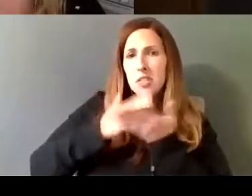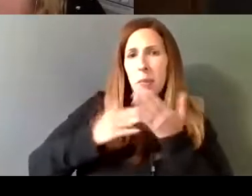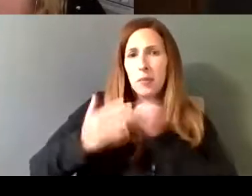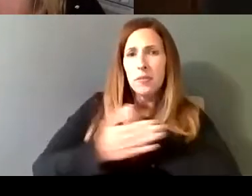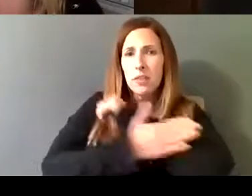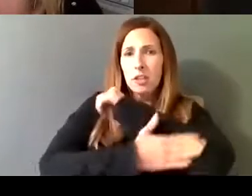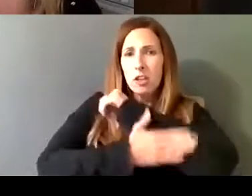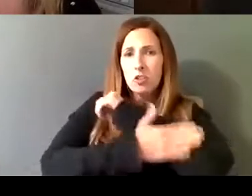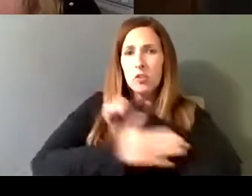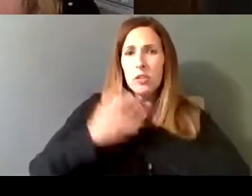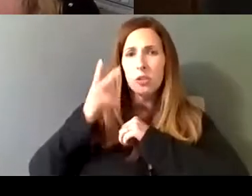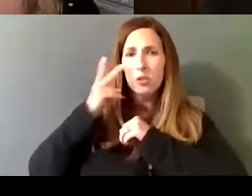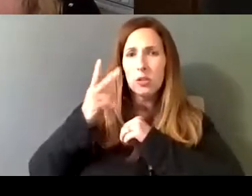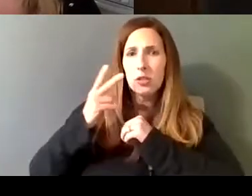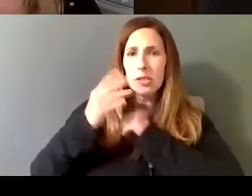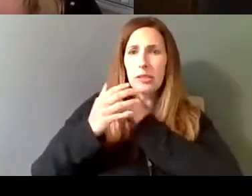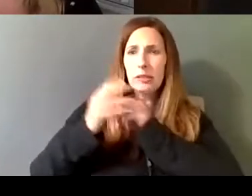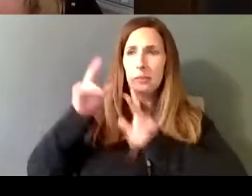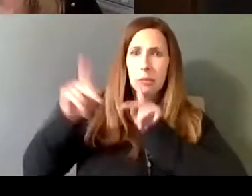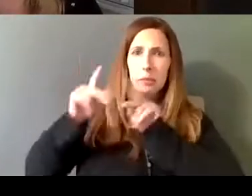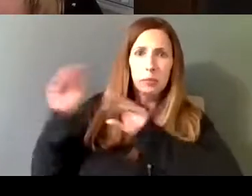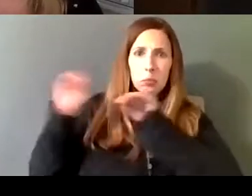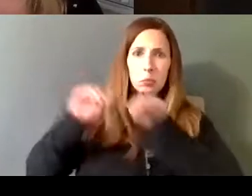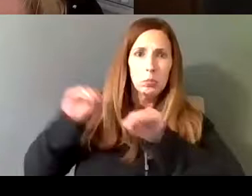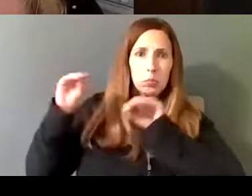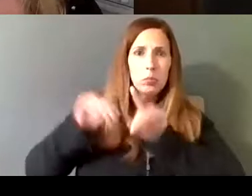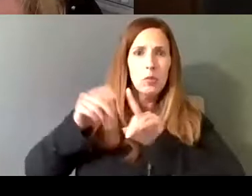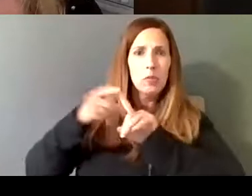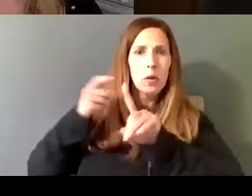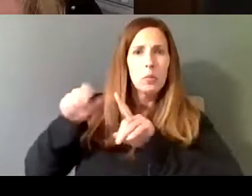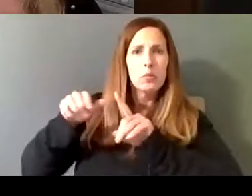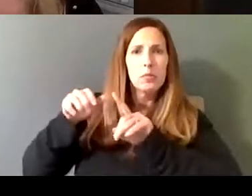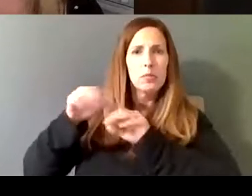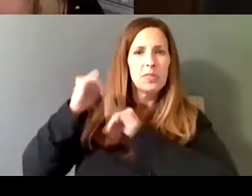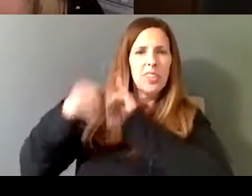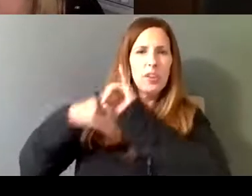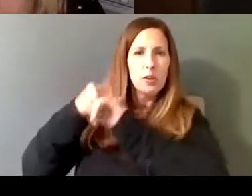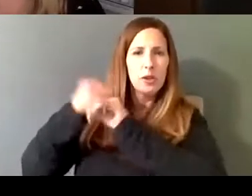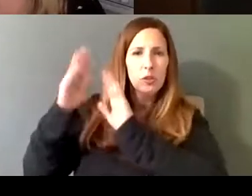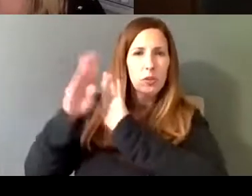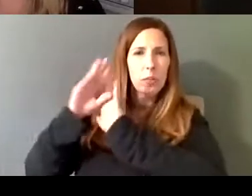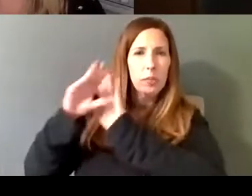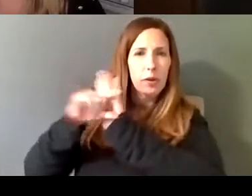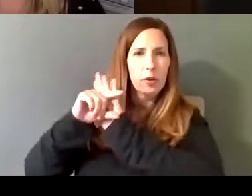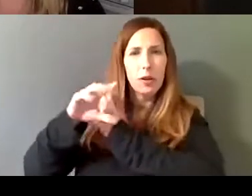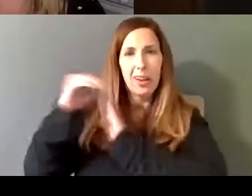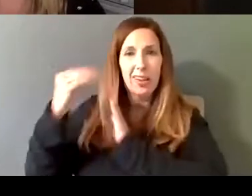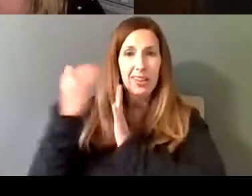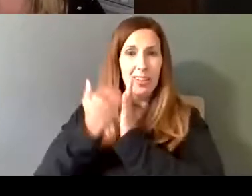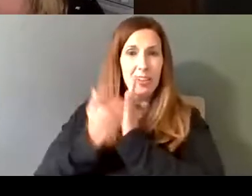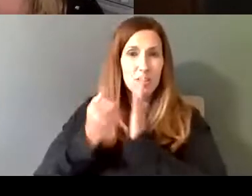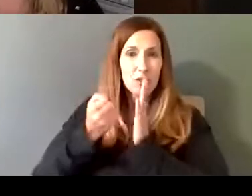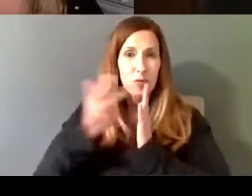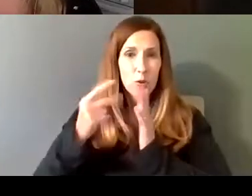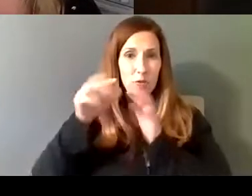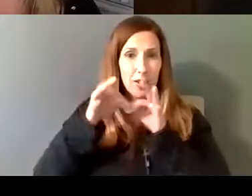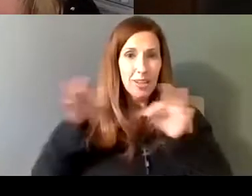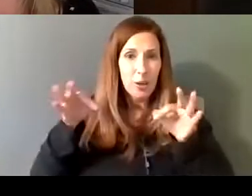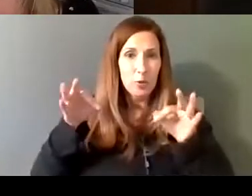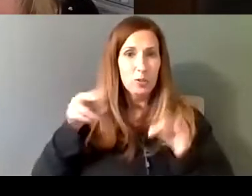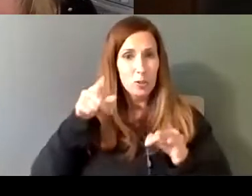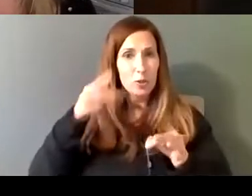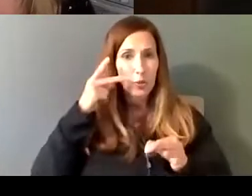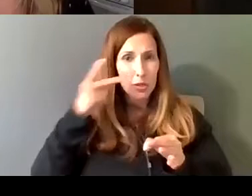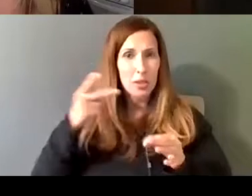people come in? It's like, what are some of those international backgrounds, and maybe even list a few of the languages that you see are common